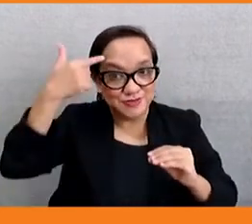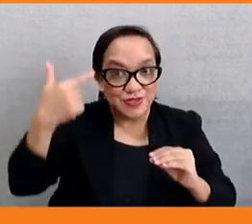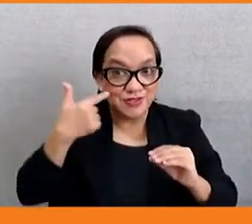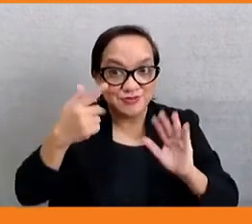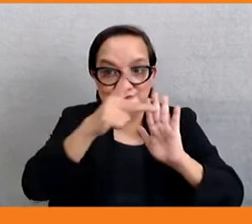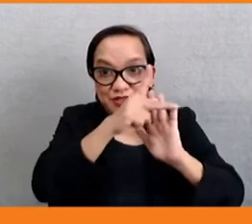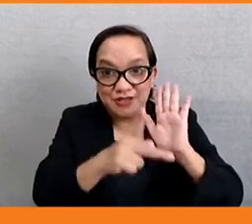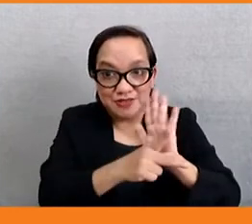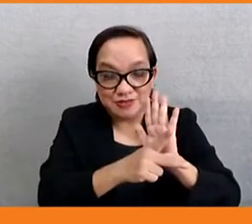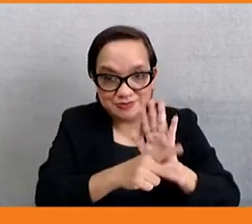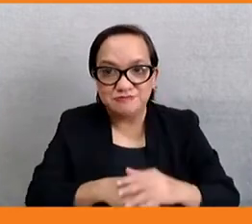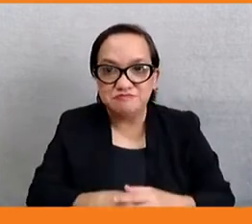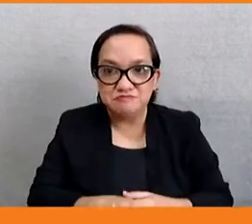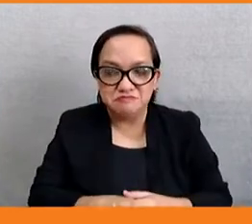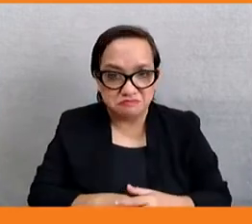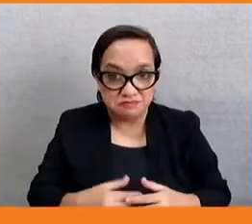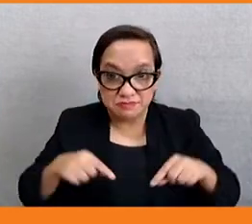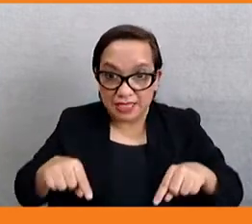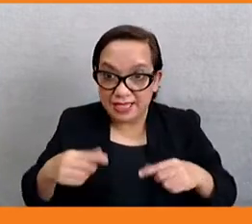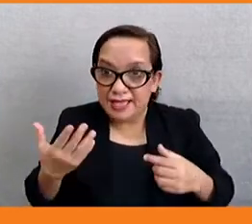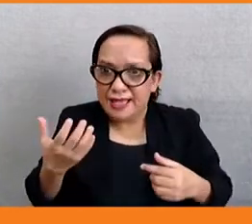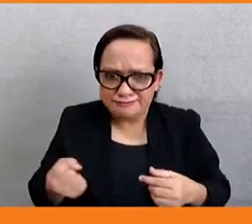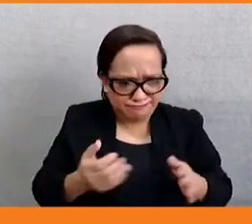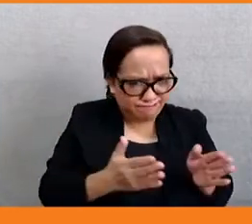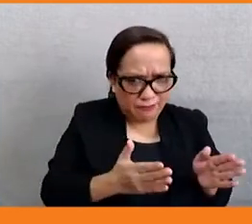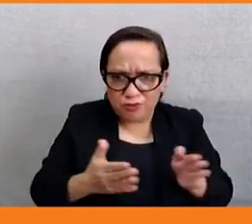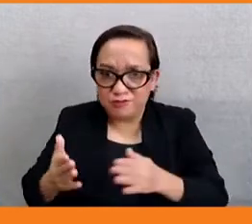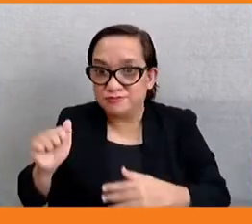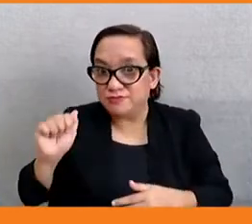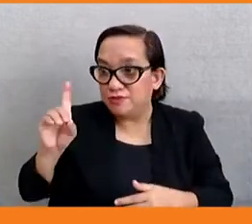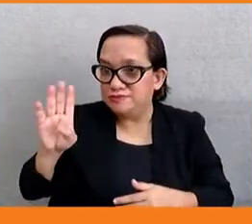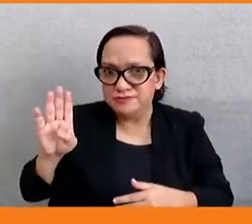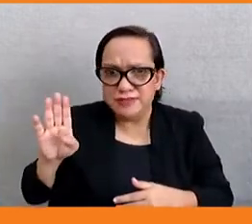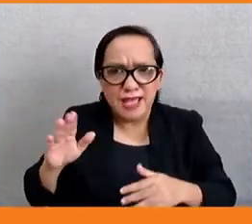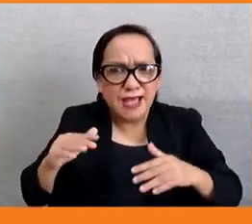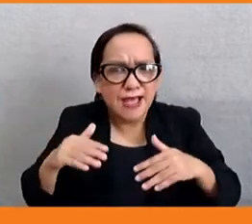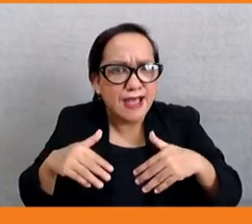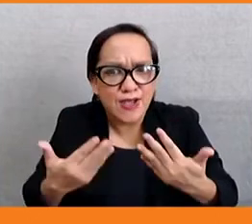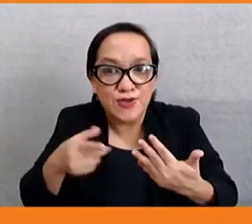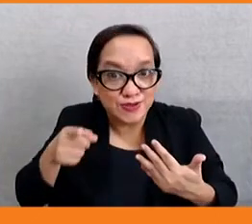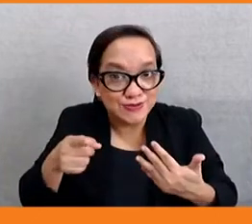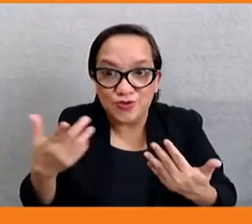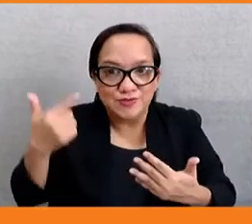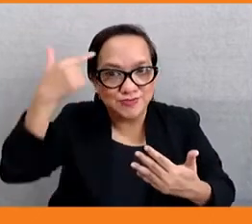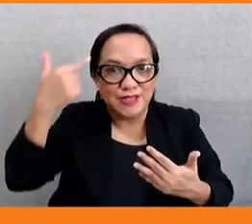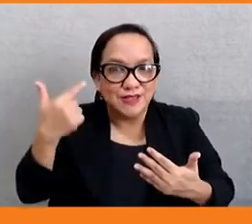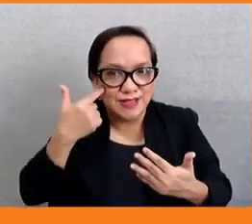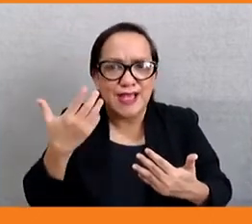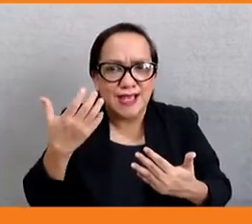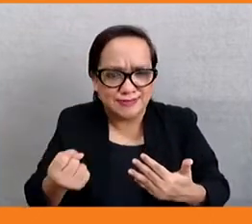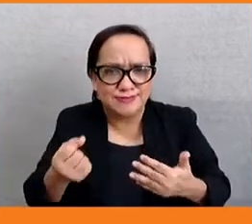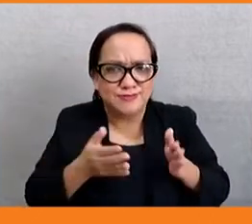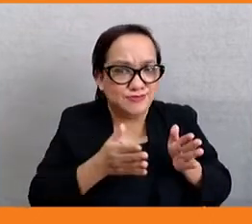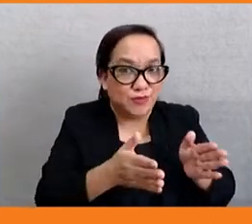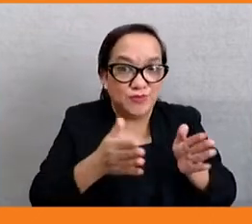for ADB's work on gender is a so-called Strategy 2030 Operation Plan for Priority